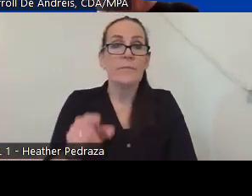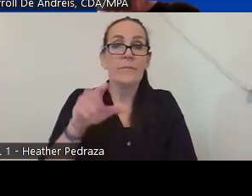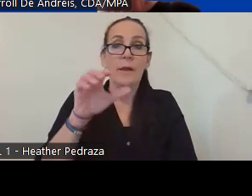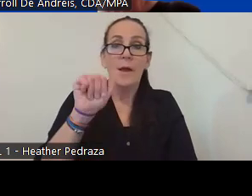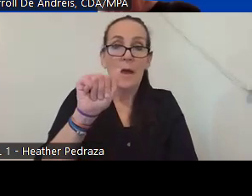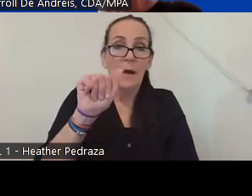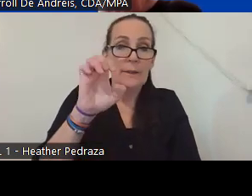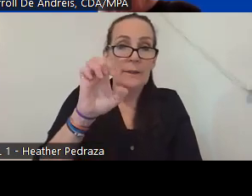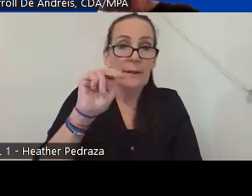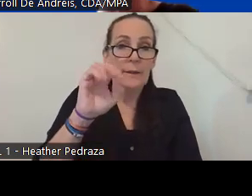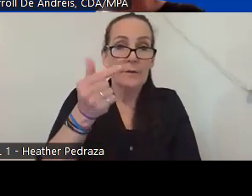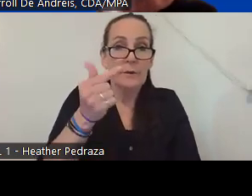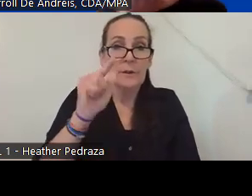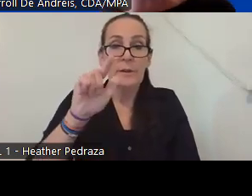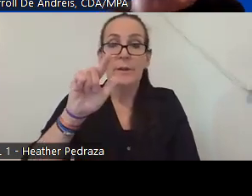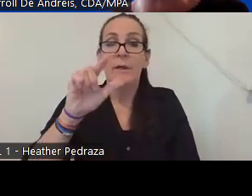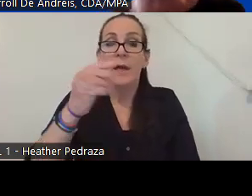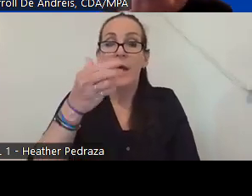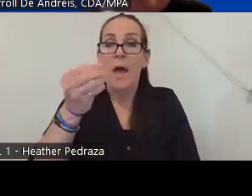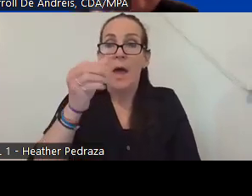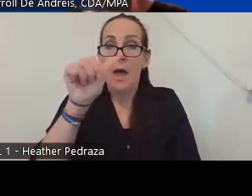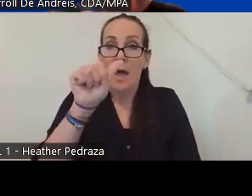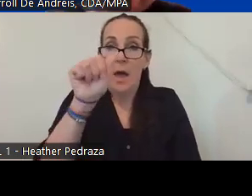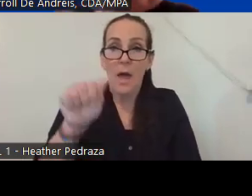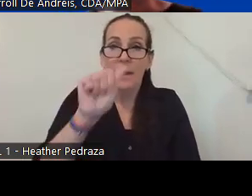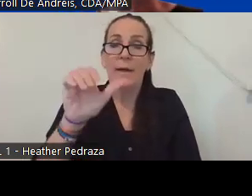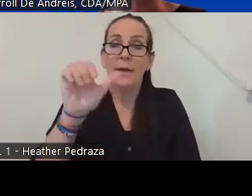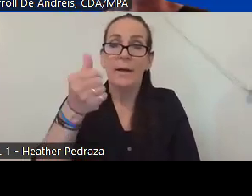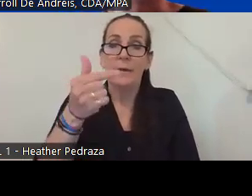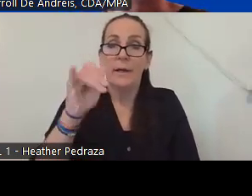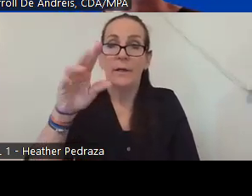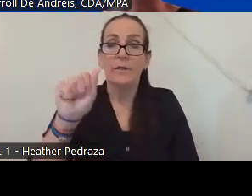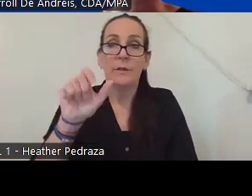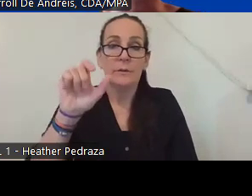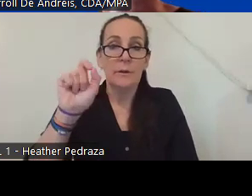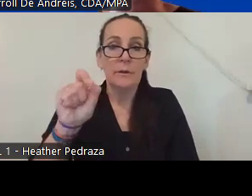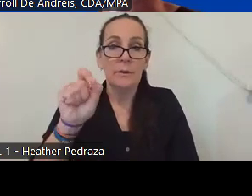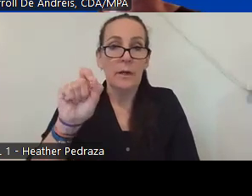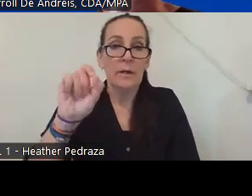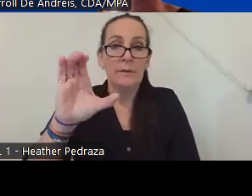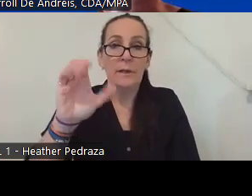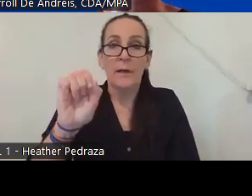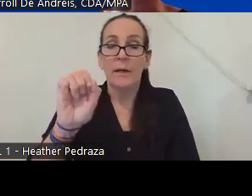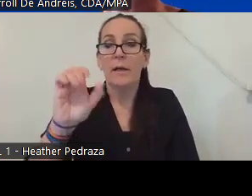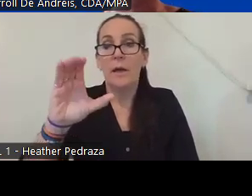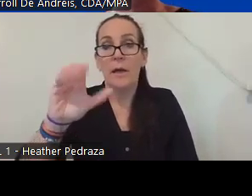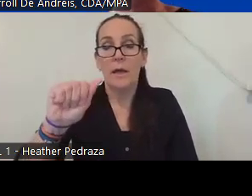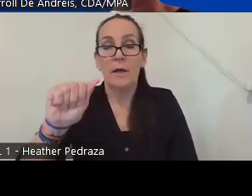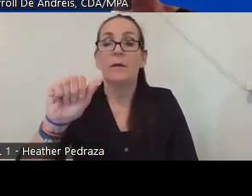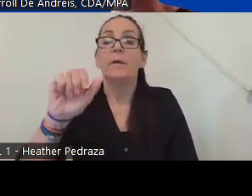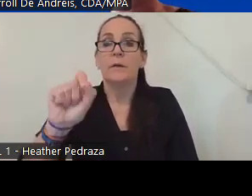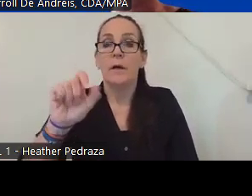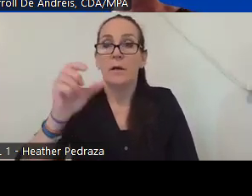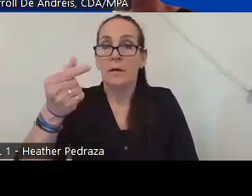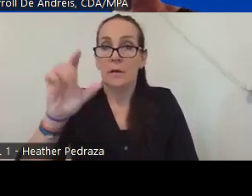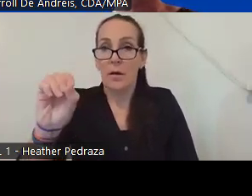engage@aging.ca.gov. Please feel free to send any of your written comments there. 2 minutes goes by fast.